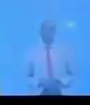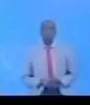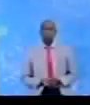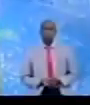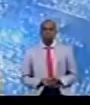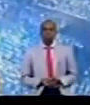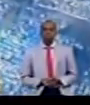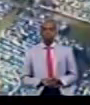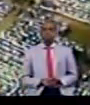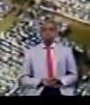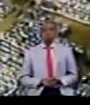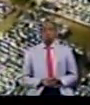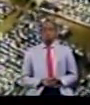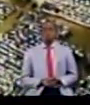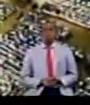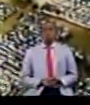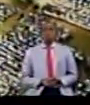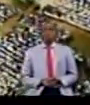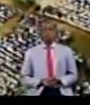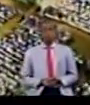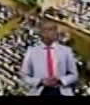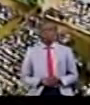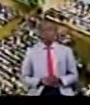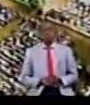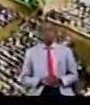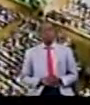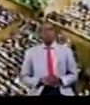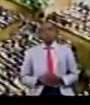Is Pastor Matthew online?